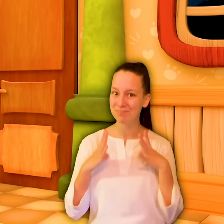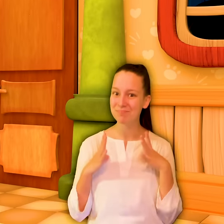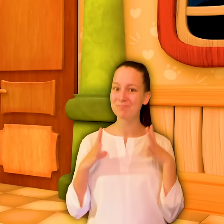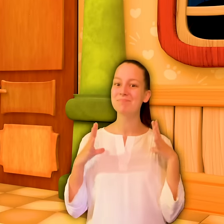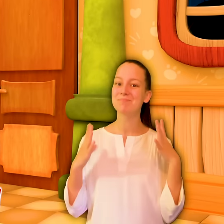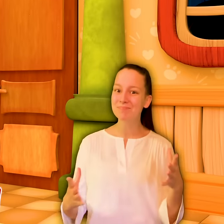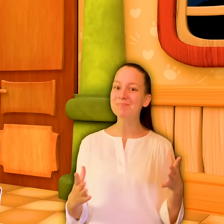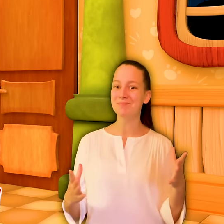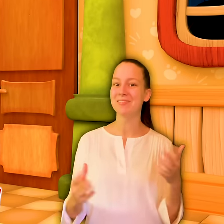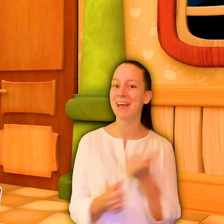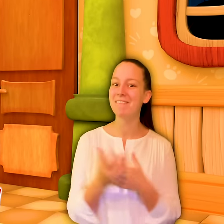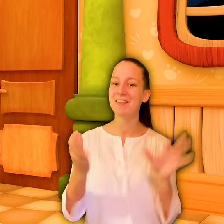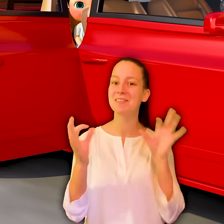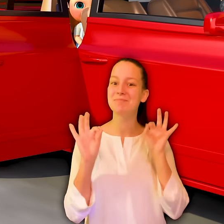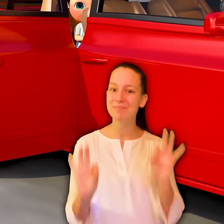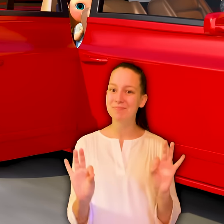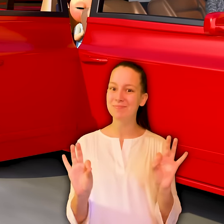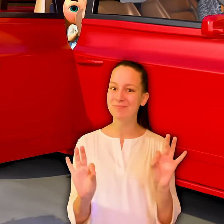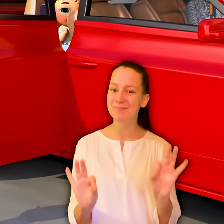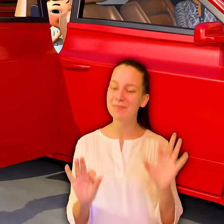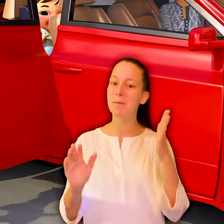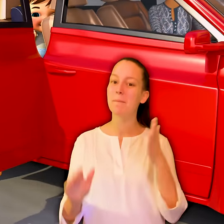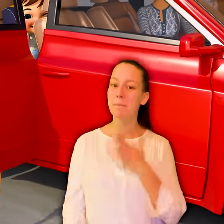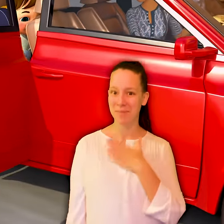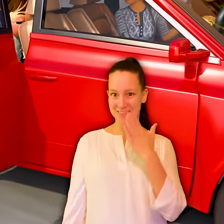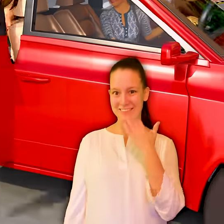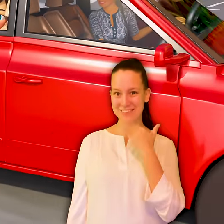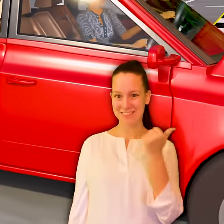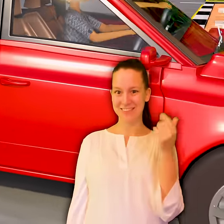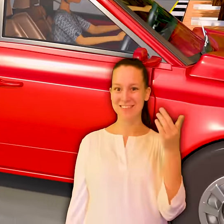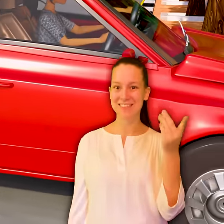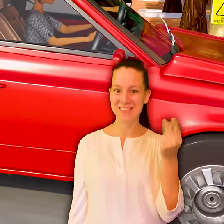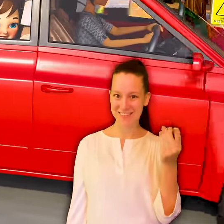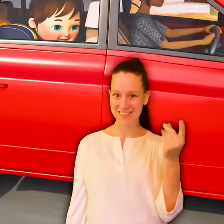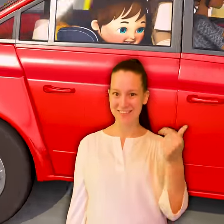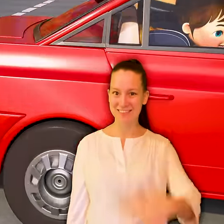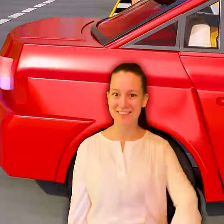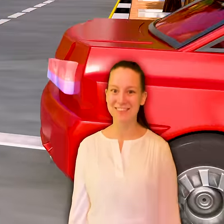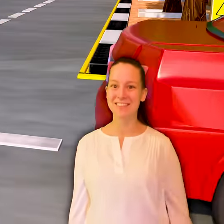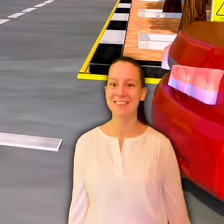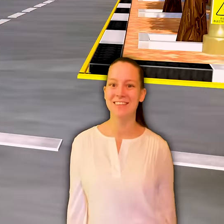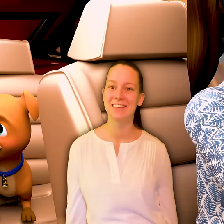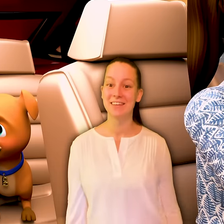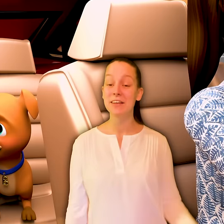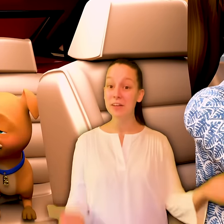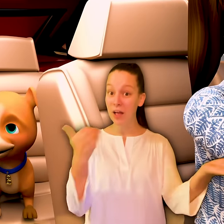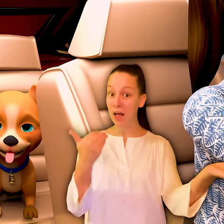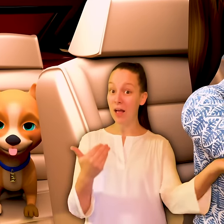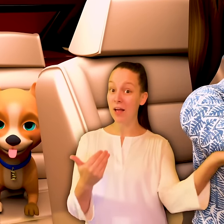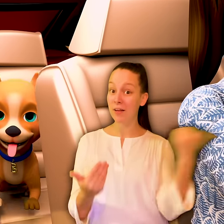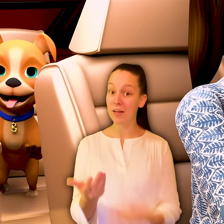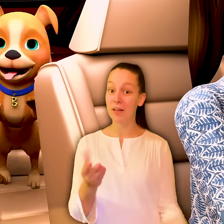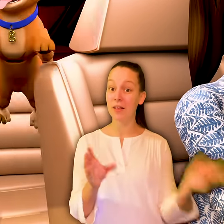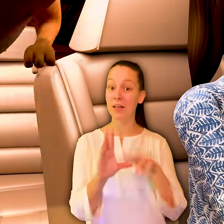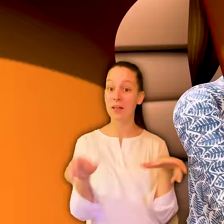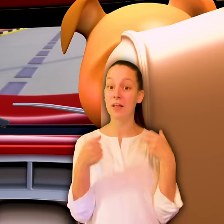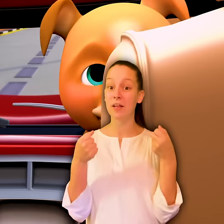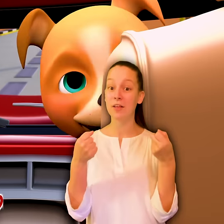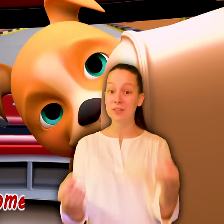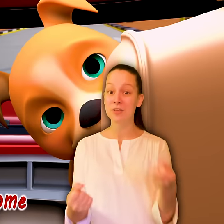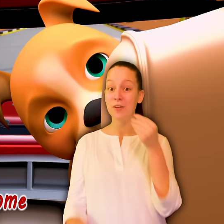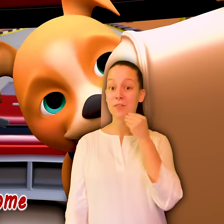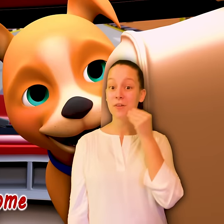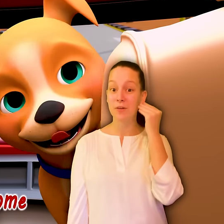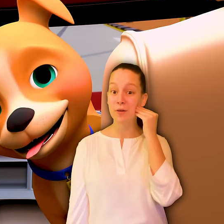fine he said fine he said everything is fine he said my sweet puppy let's go